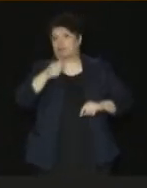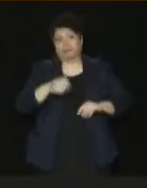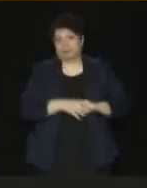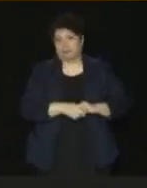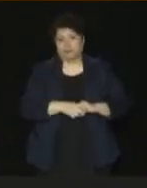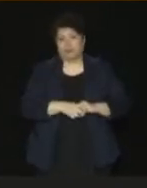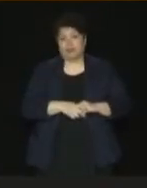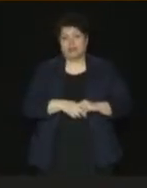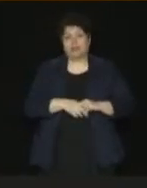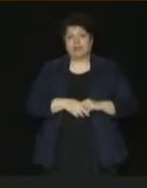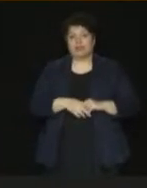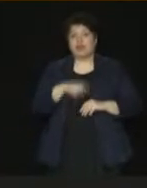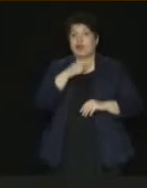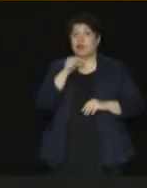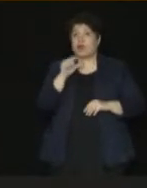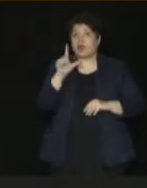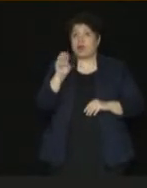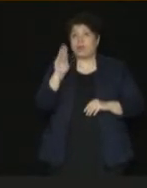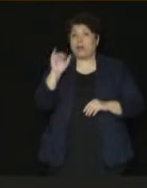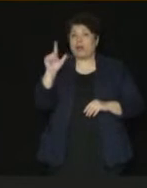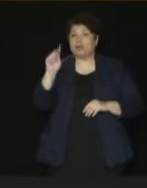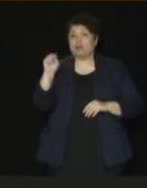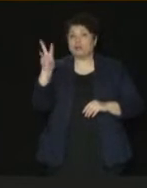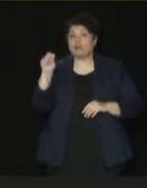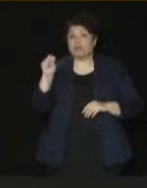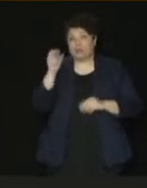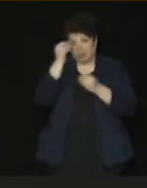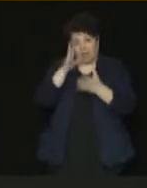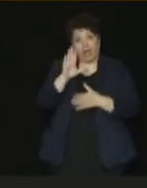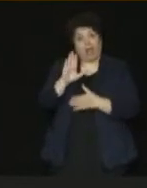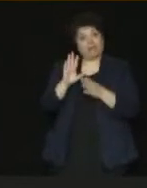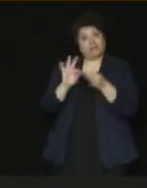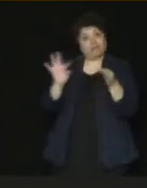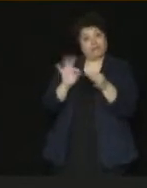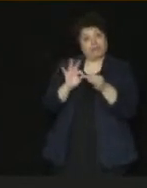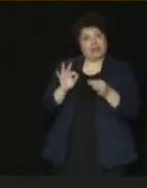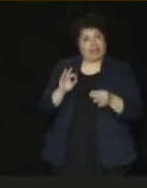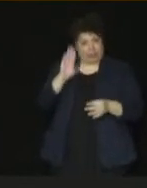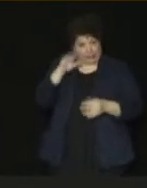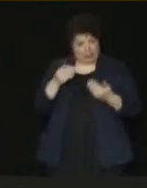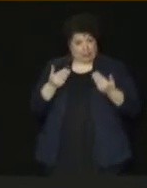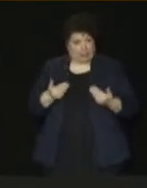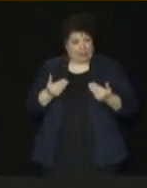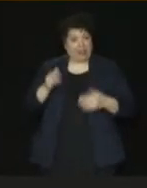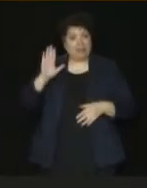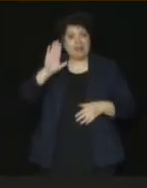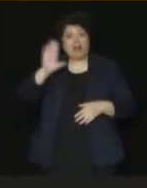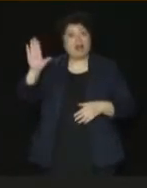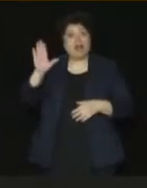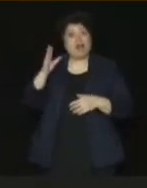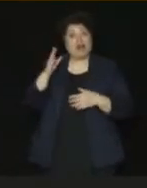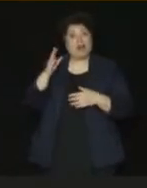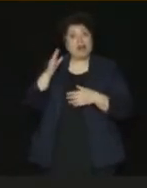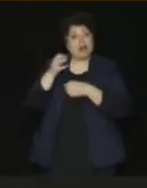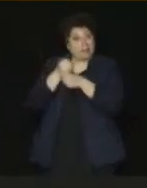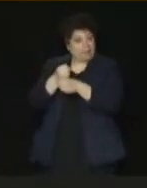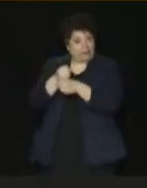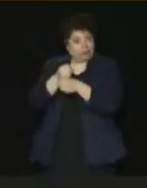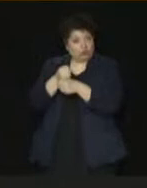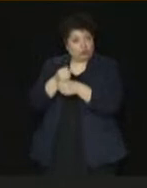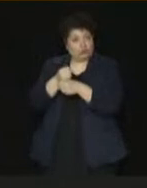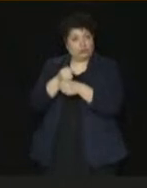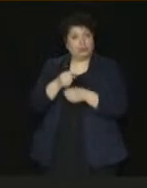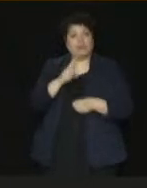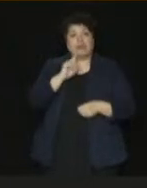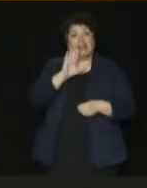Prime Minister. And yet, for all that you've just said, today's announcement about domestic vaccine manufacturers comes, within hours of your